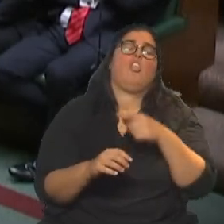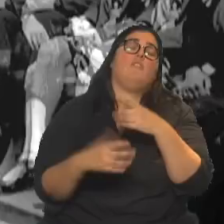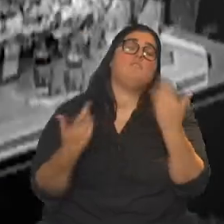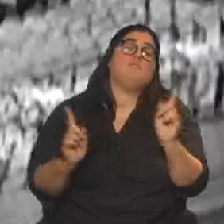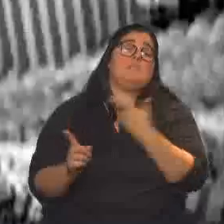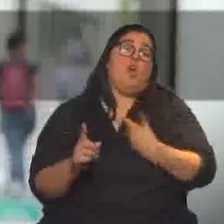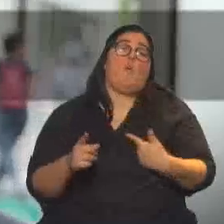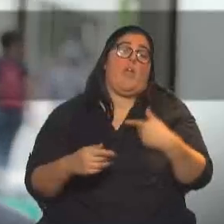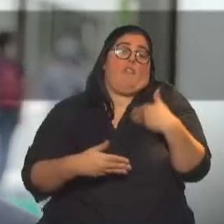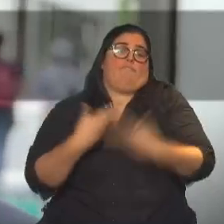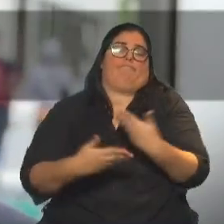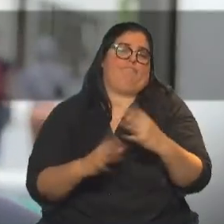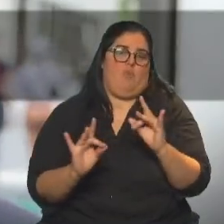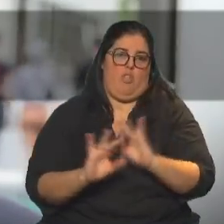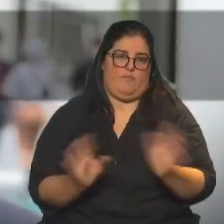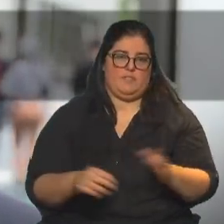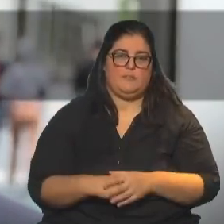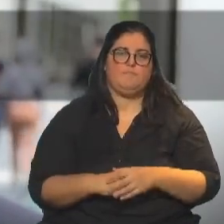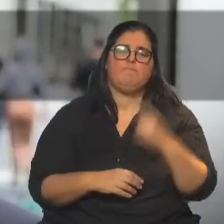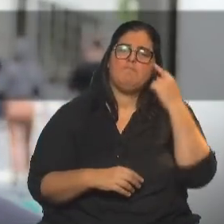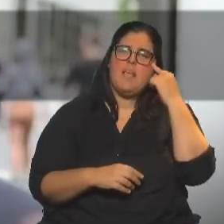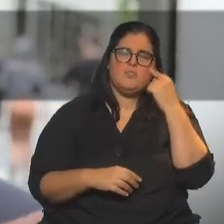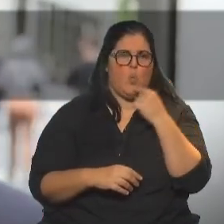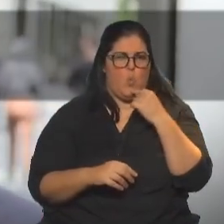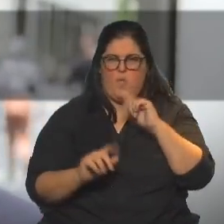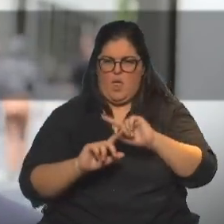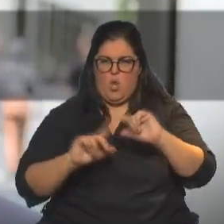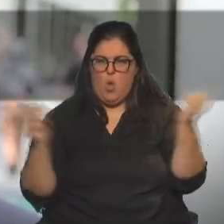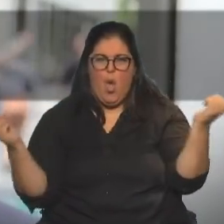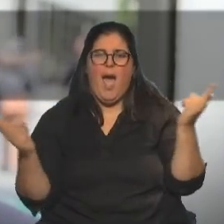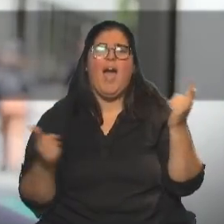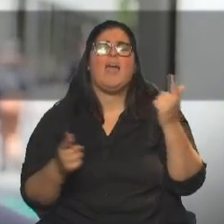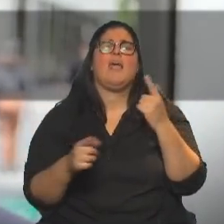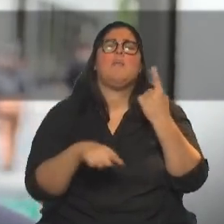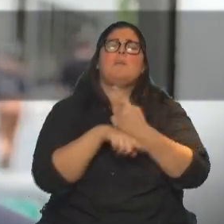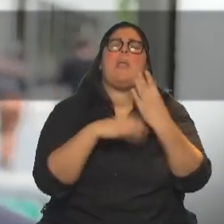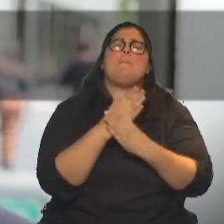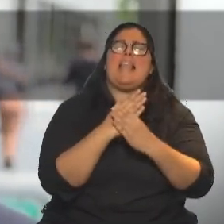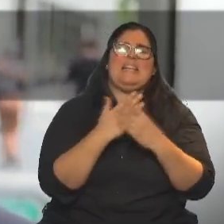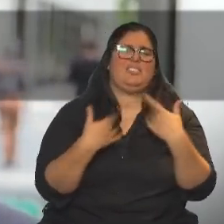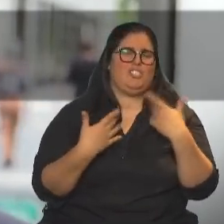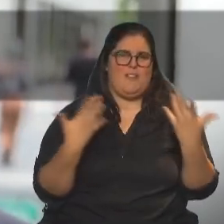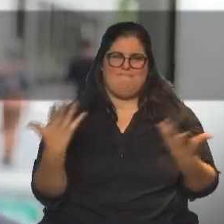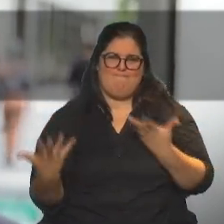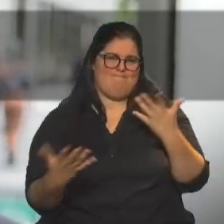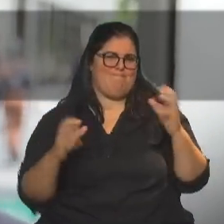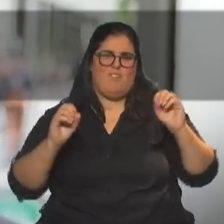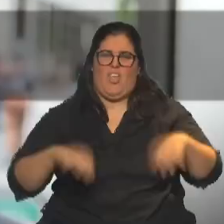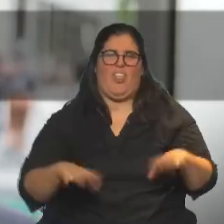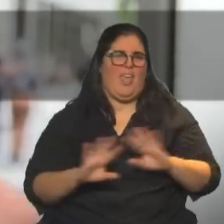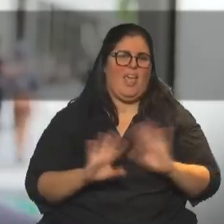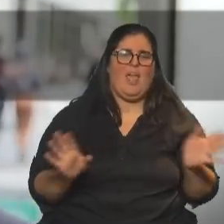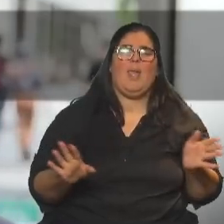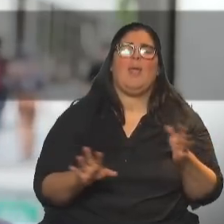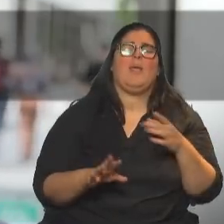gobierno. I think there's very little doubt that the vulnerability of the Prime Minister is going to be the single greatest factor